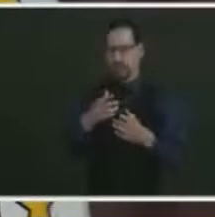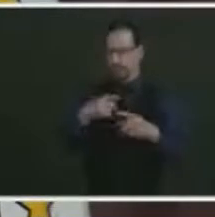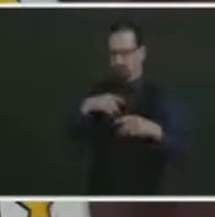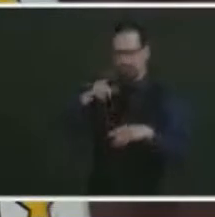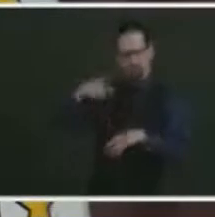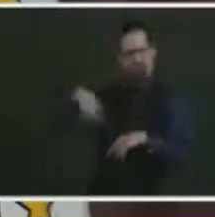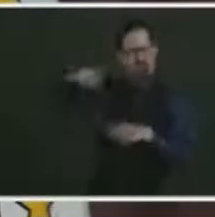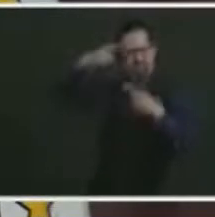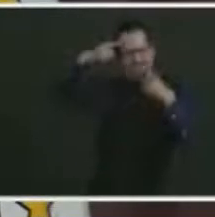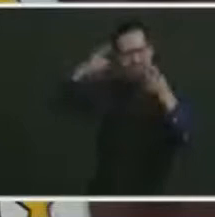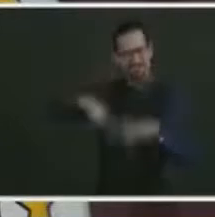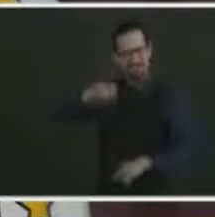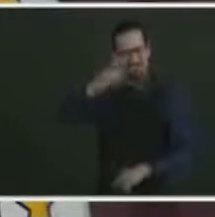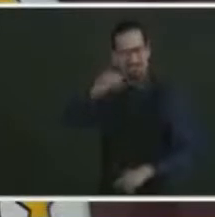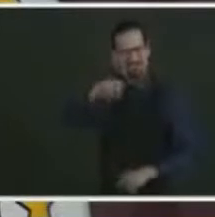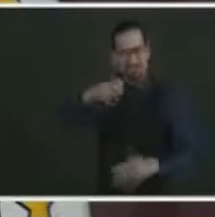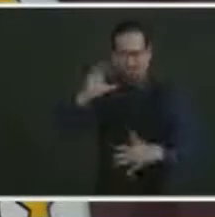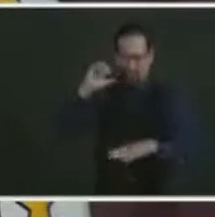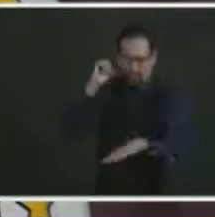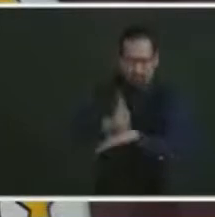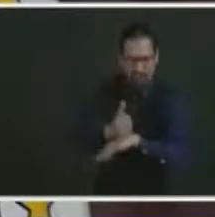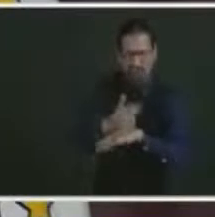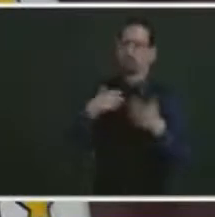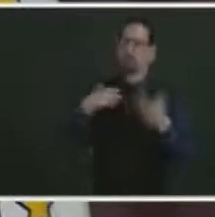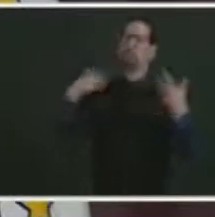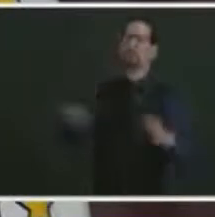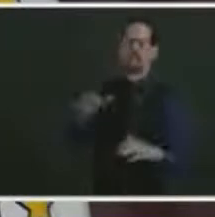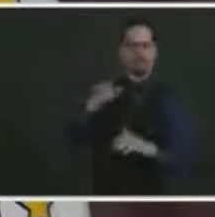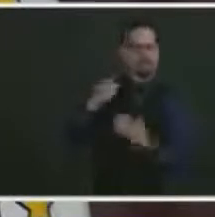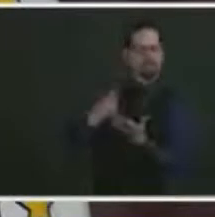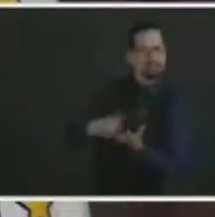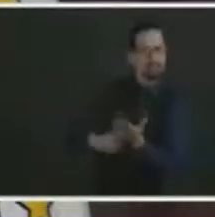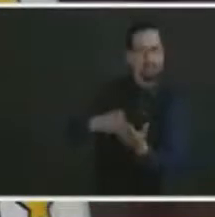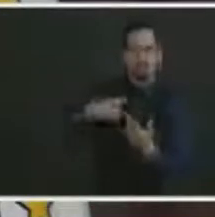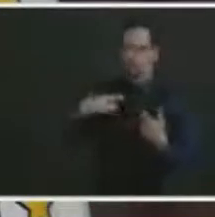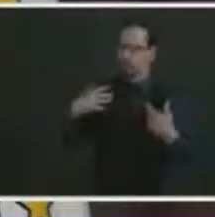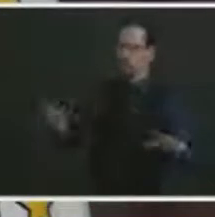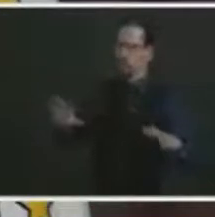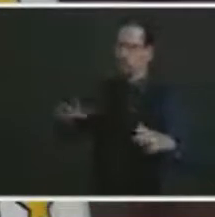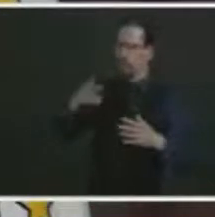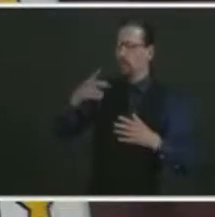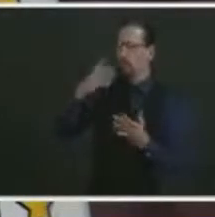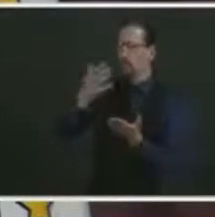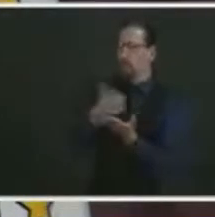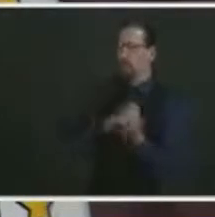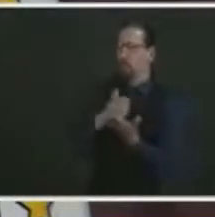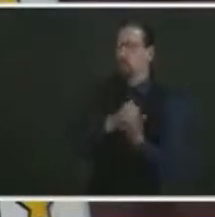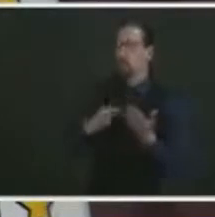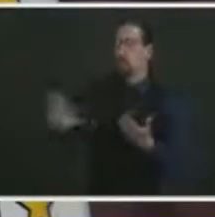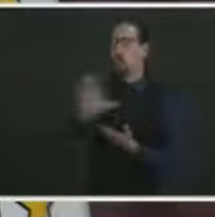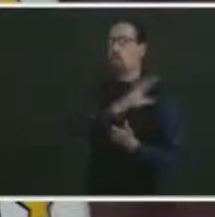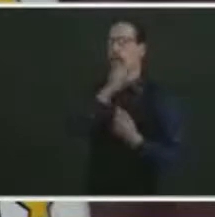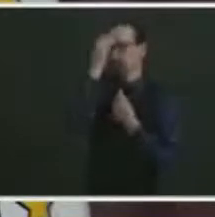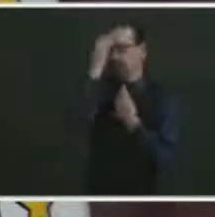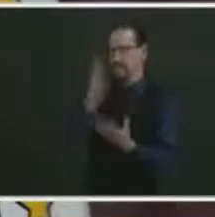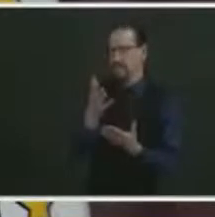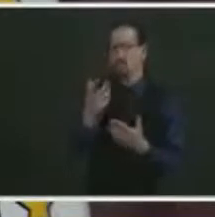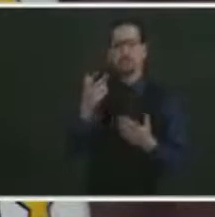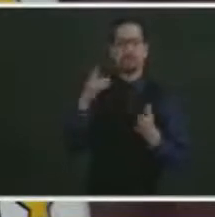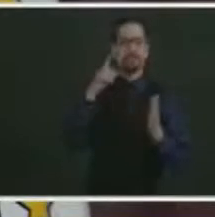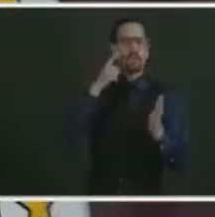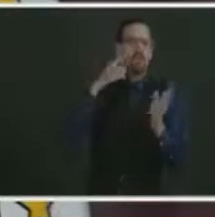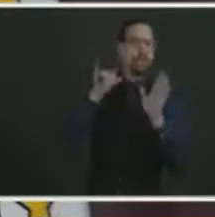about. Why should you have confidence about? The app does not collect and will never collect any